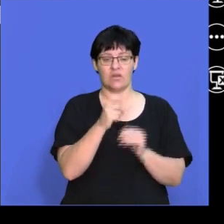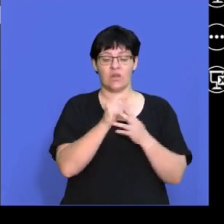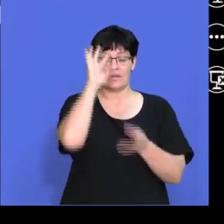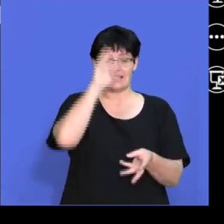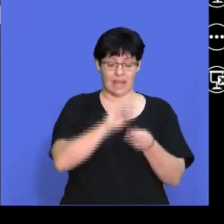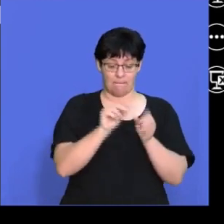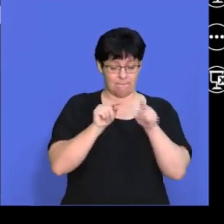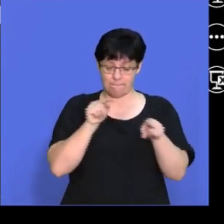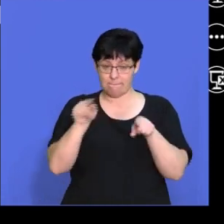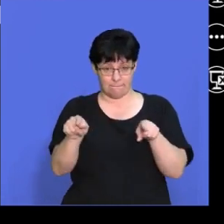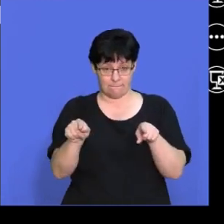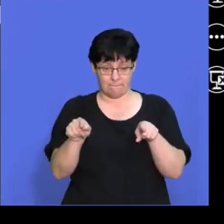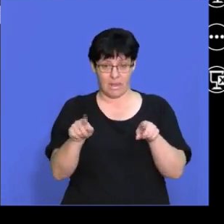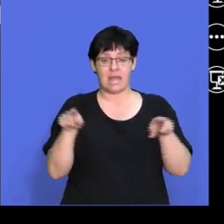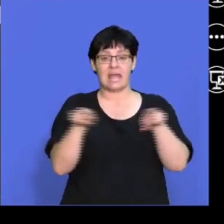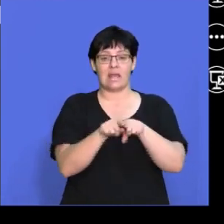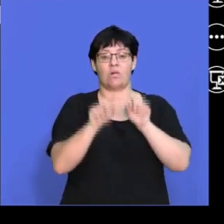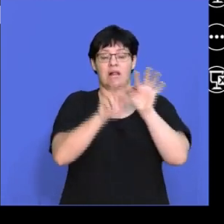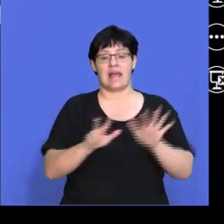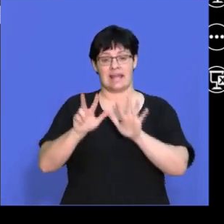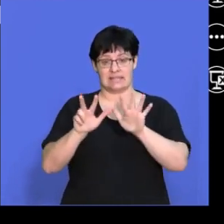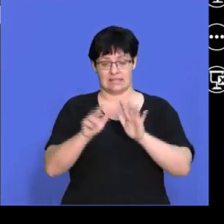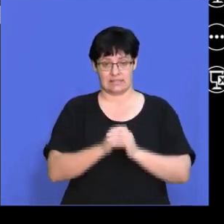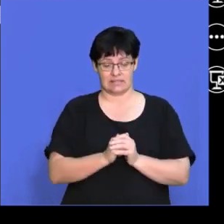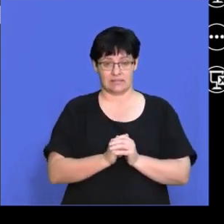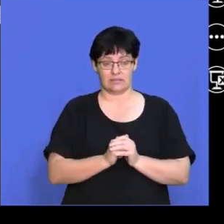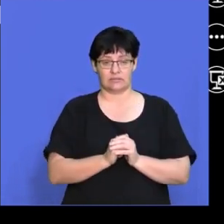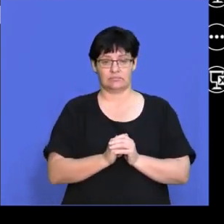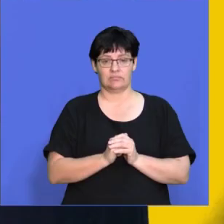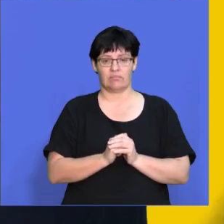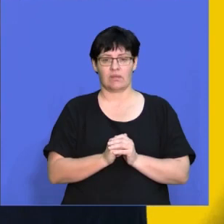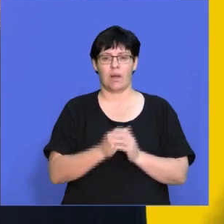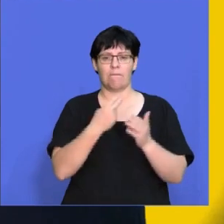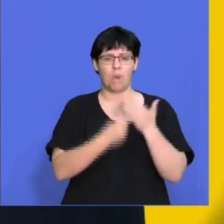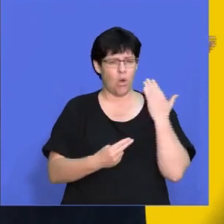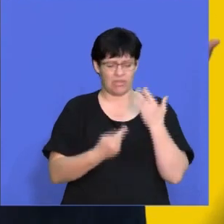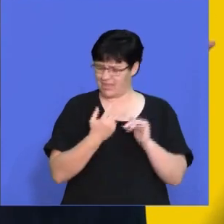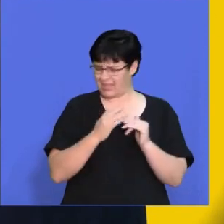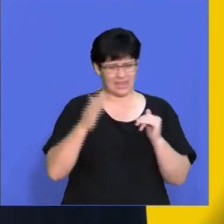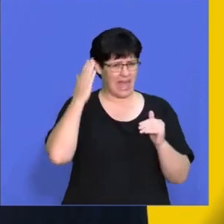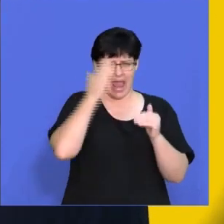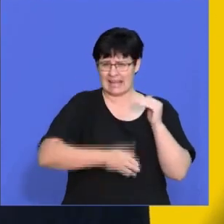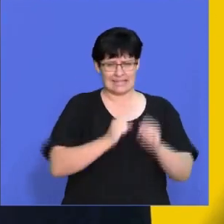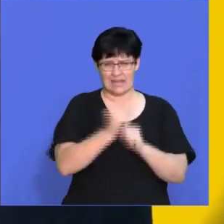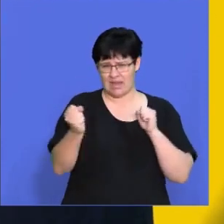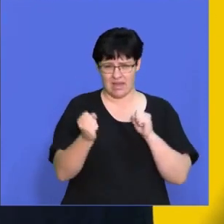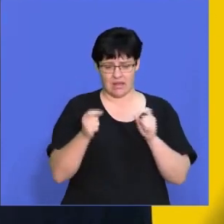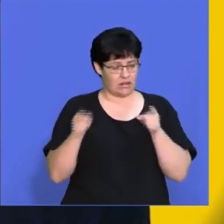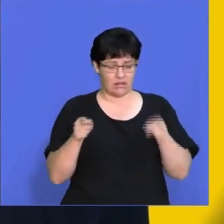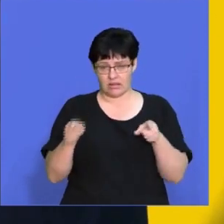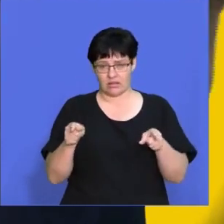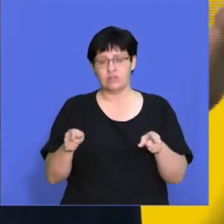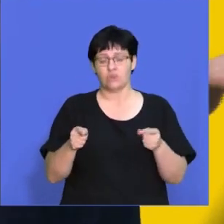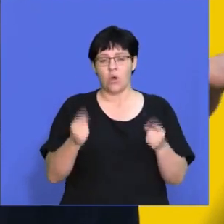which the sum of those two series is equal to 8. Okay, so they're both infinite series, infinite geometric